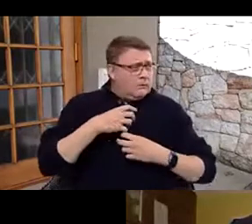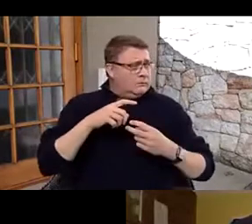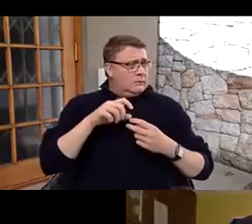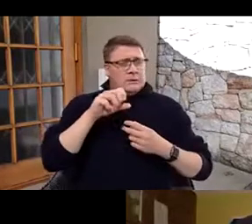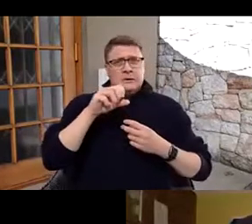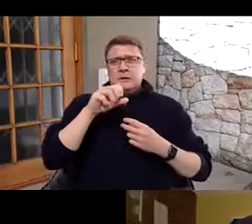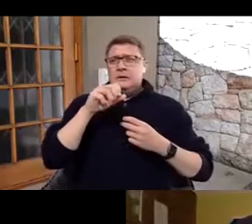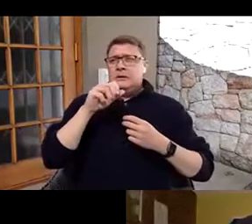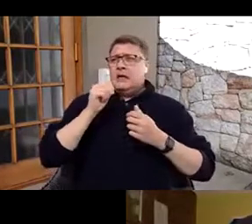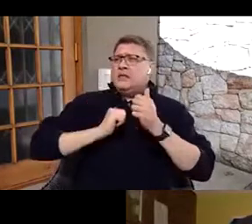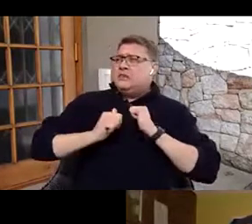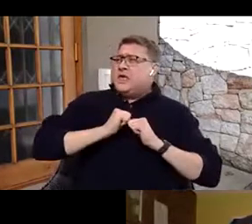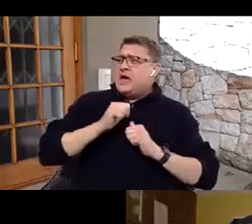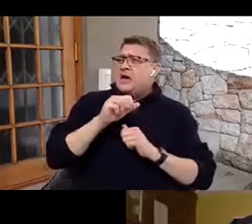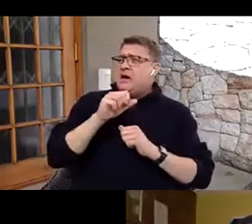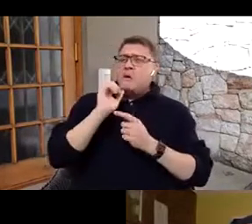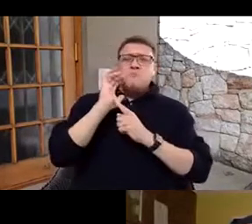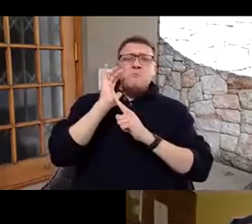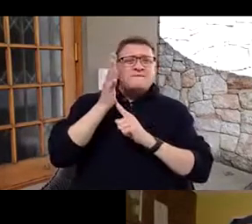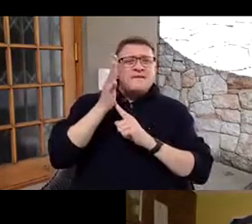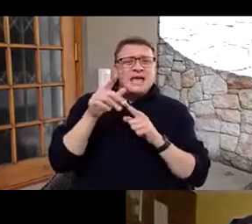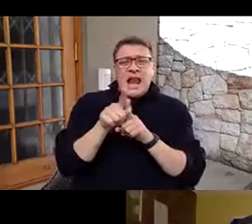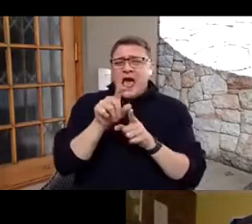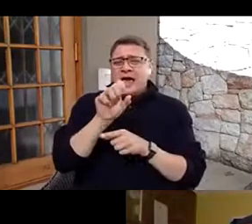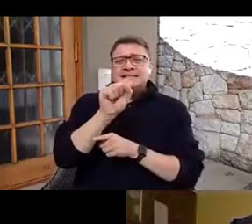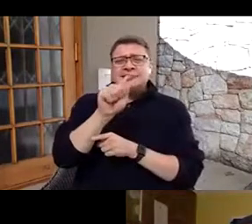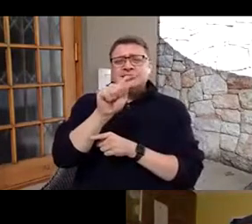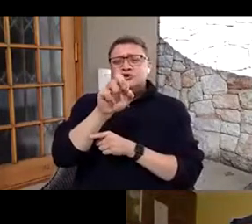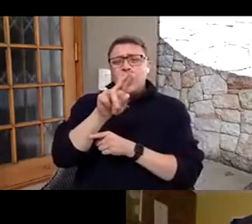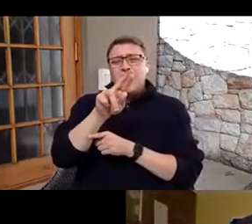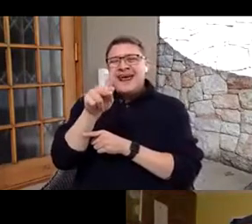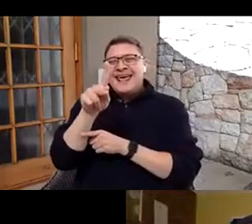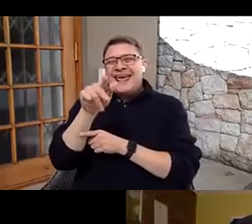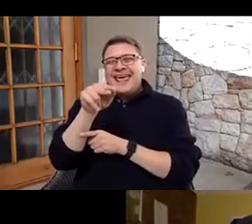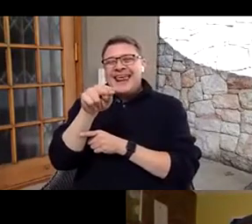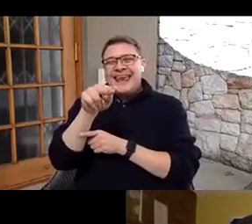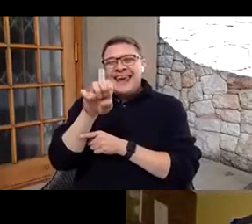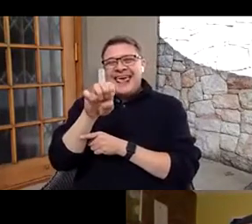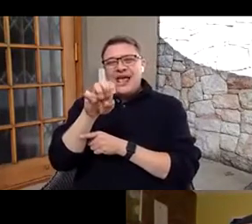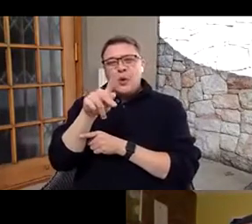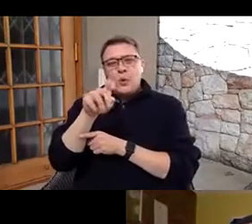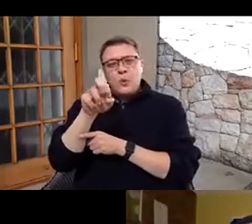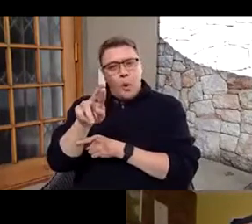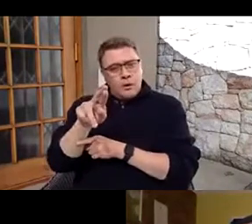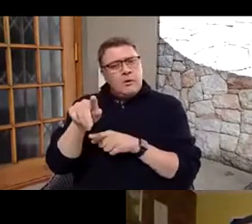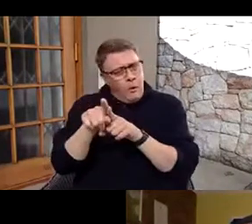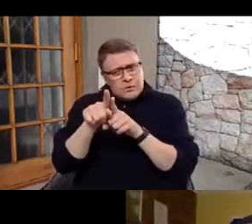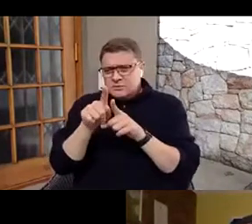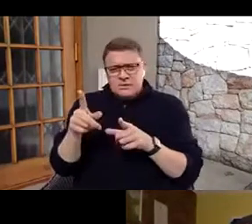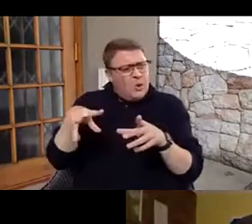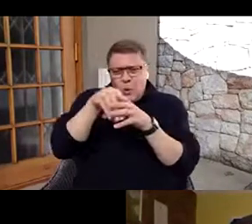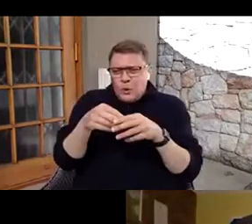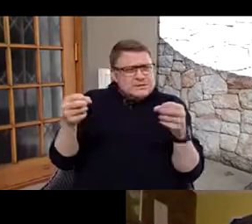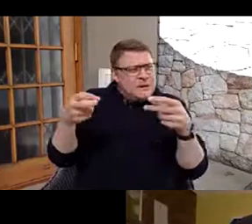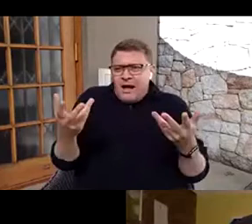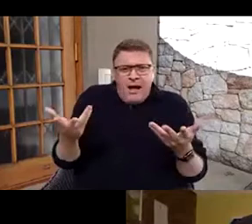theater chains like Ster-Kinekor, don't see the need to include this in their cinemas or